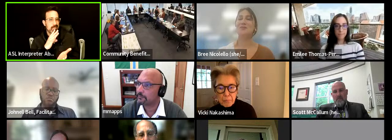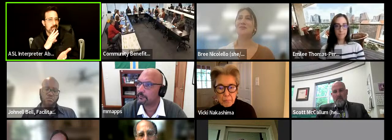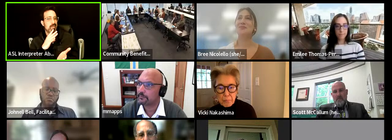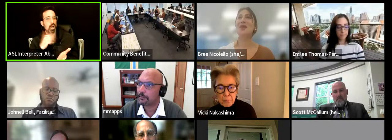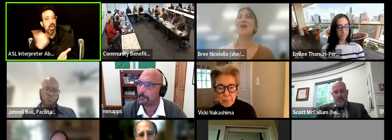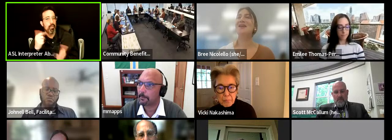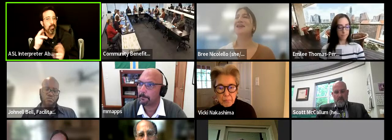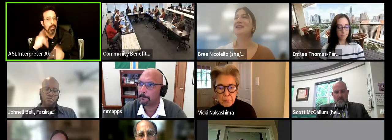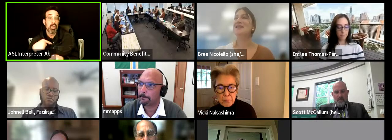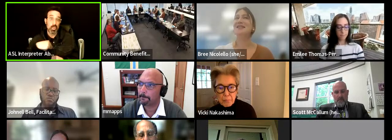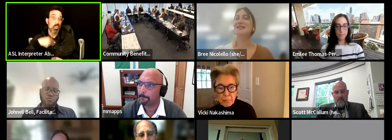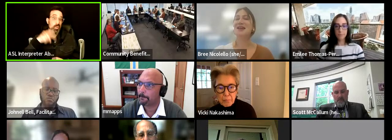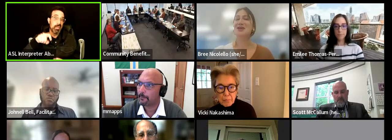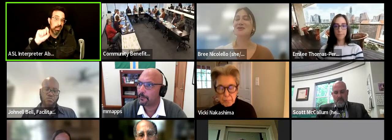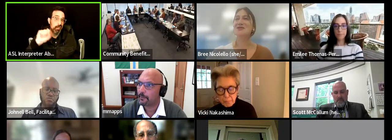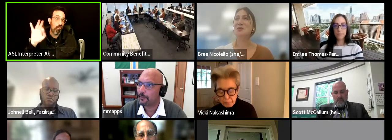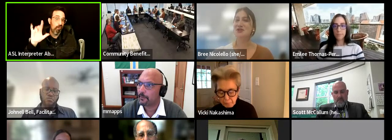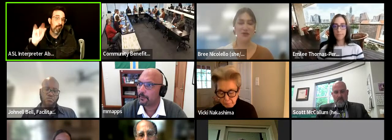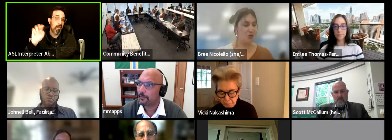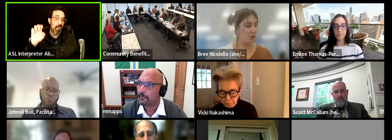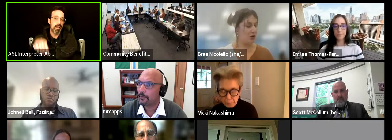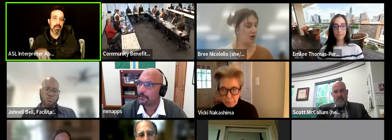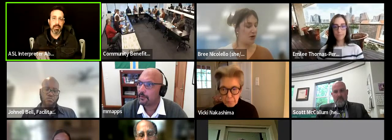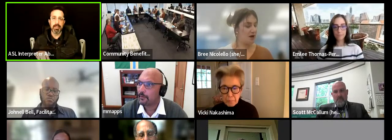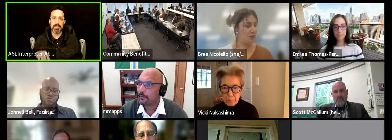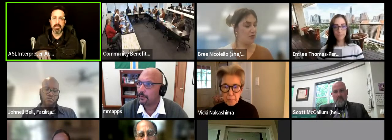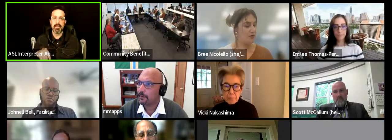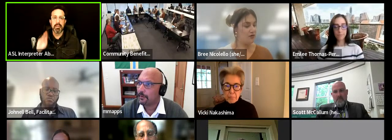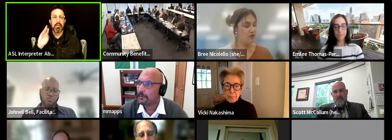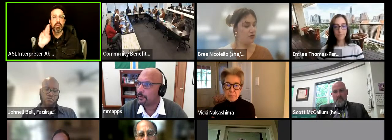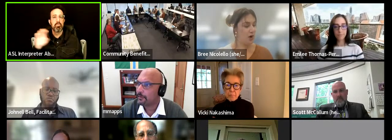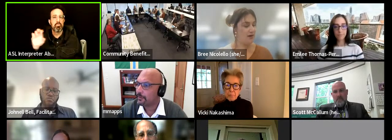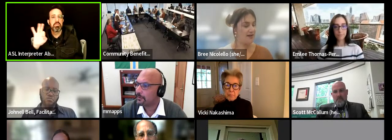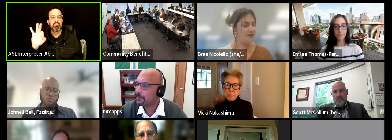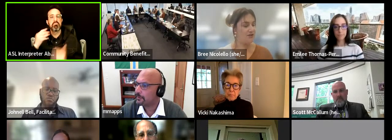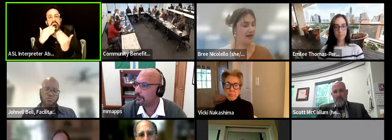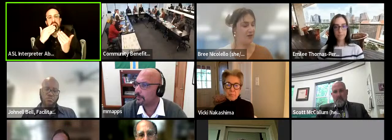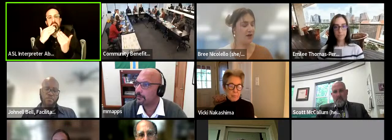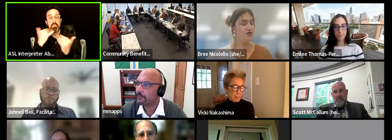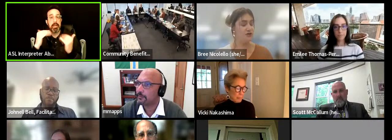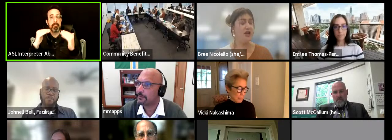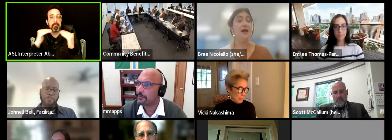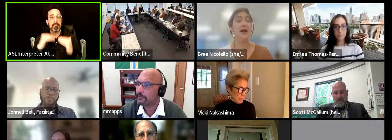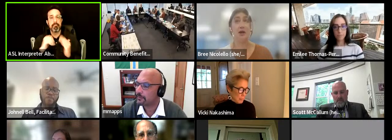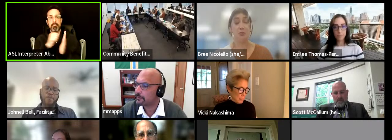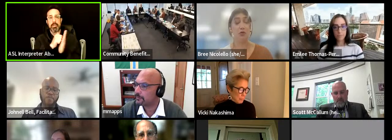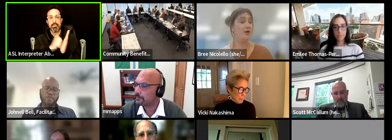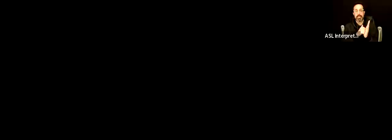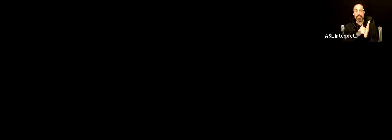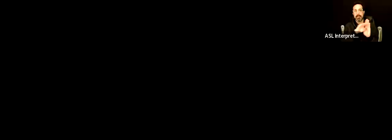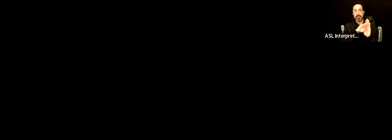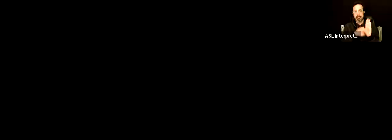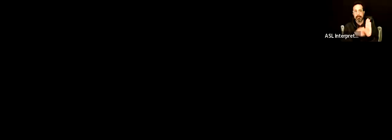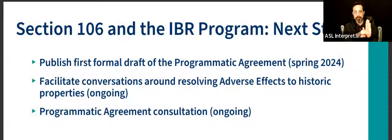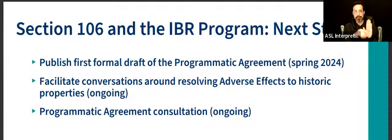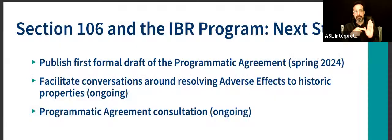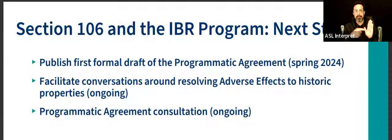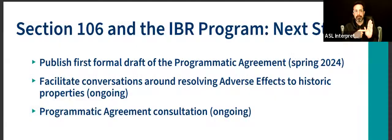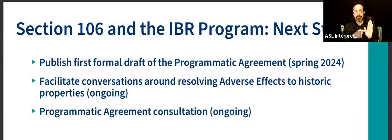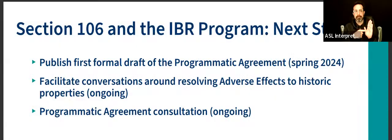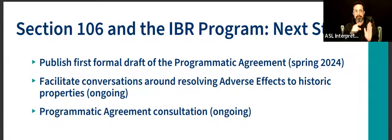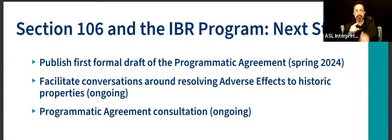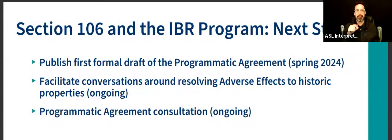we can. Thank you so much, everyone. We're going to now move into our next agenda item, which is going to be